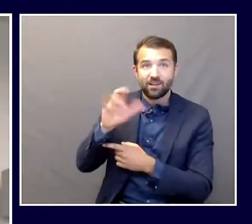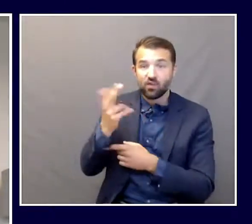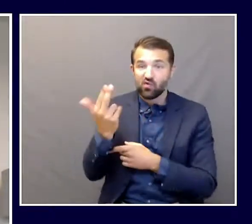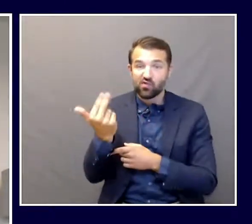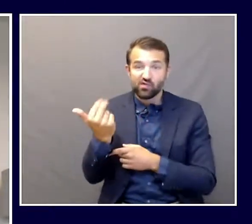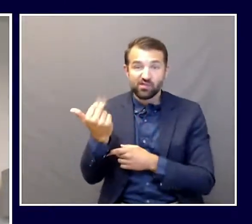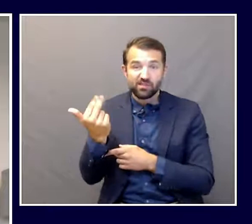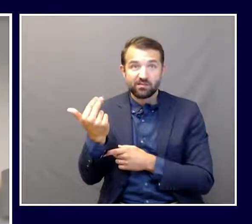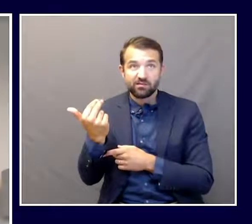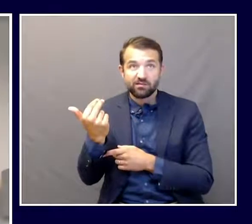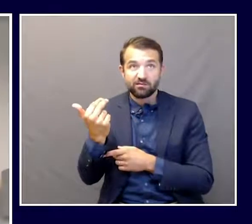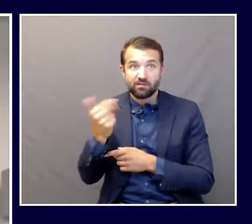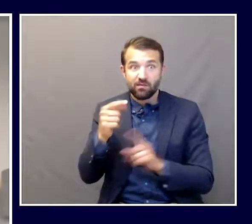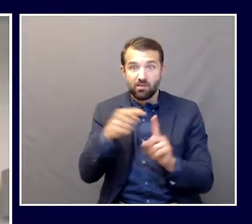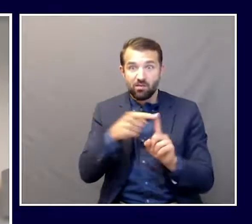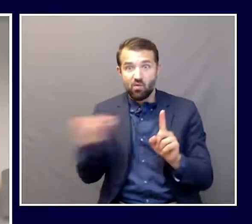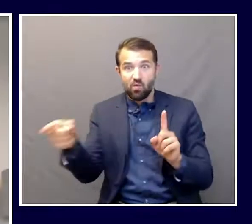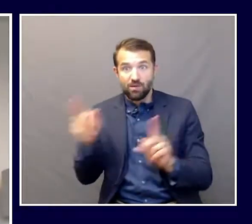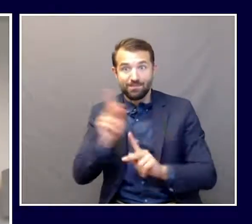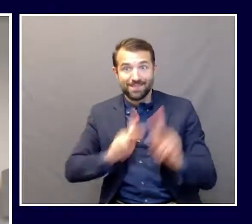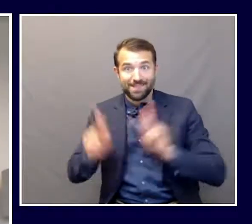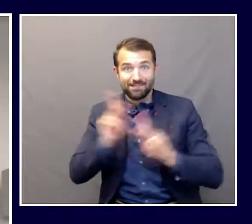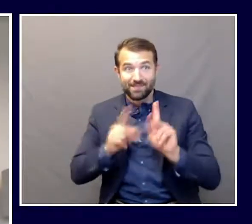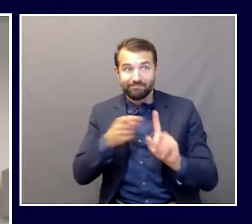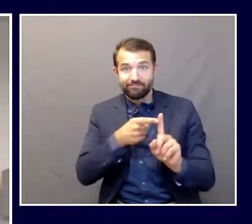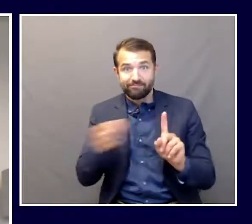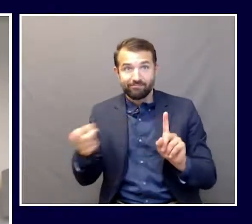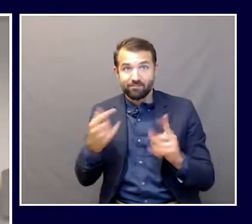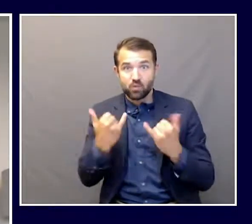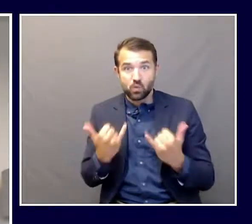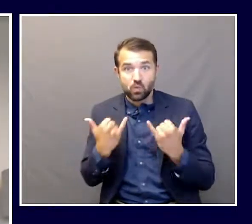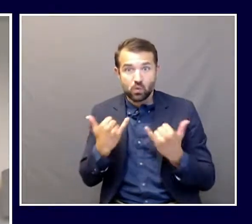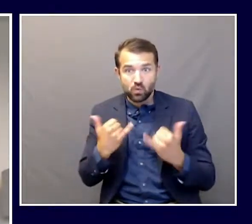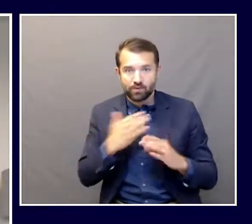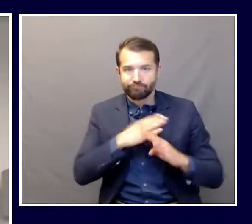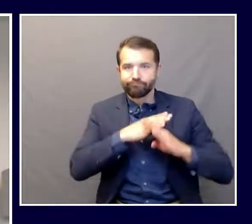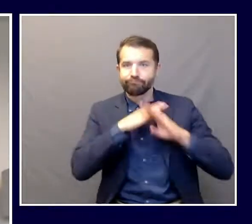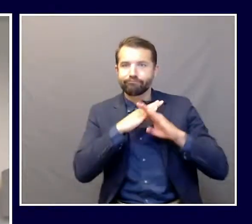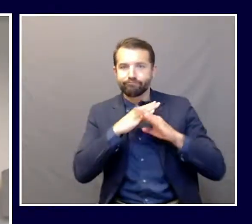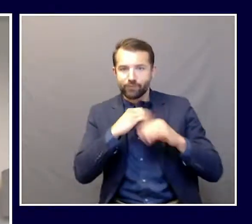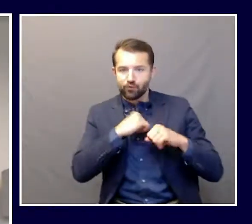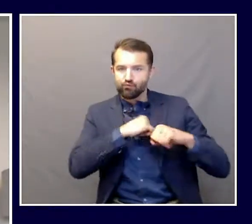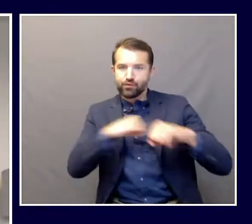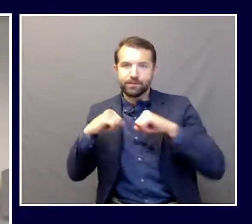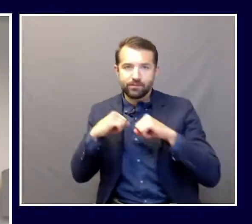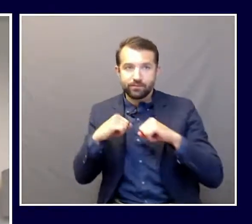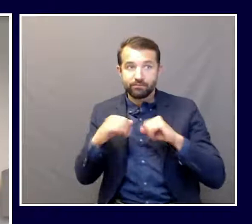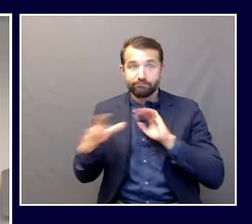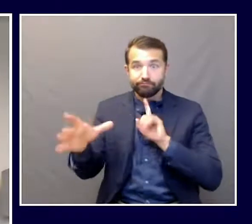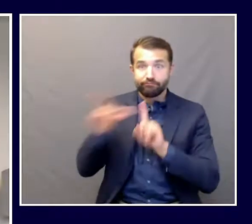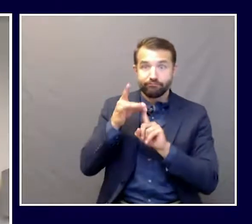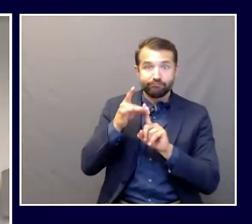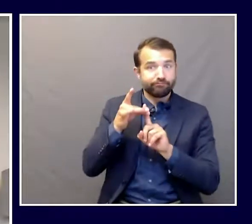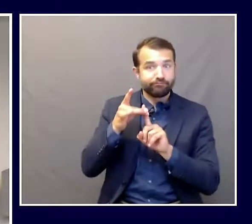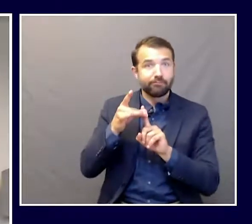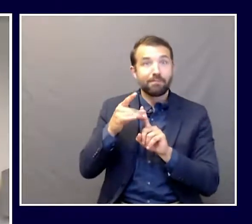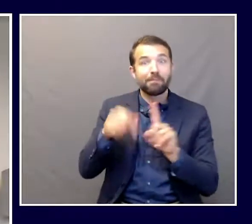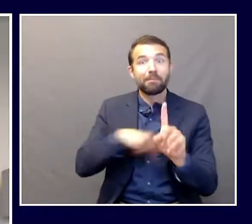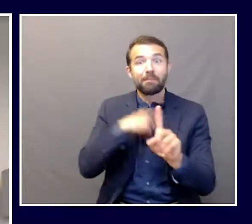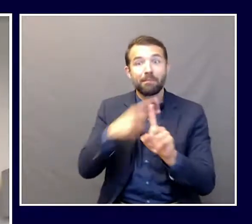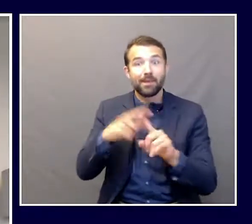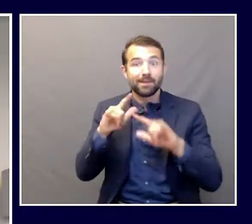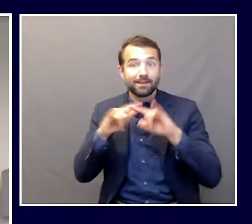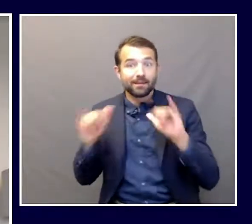they protected against against the virus and the variants, but they now have a shot at entering the sweepstakes and